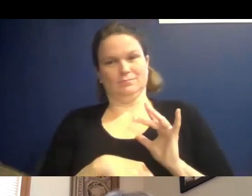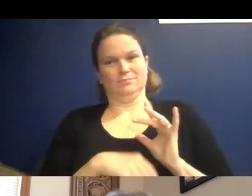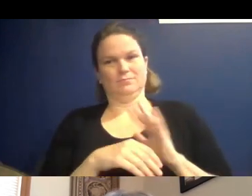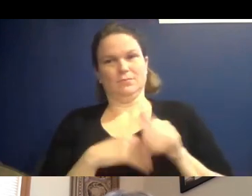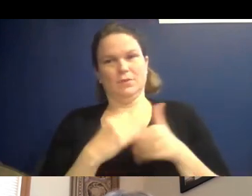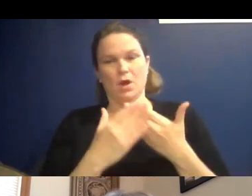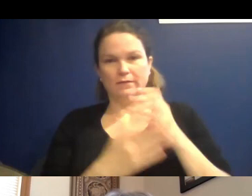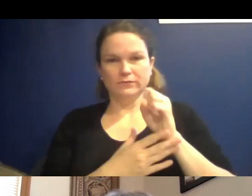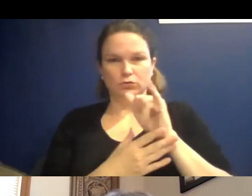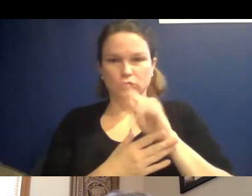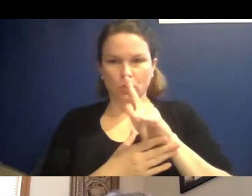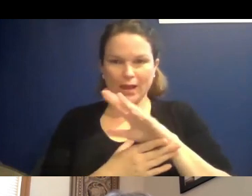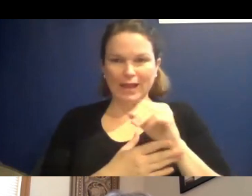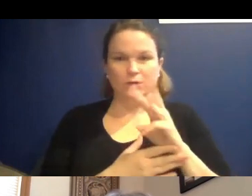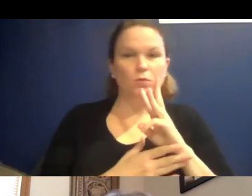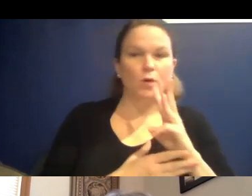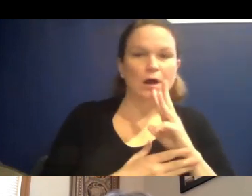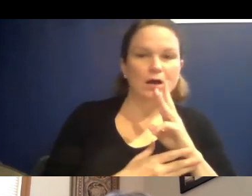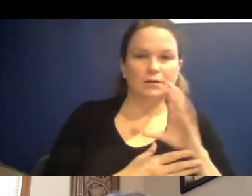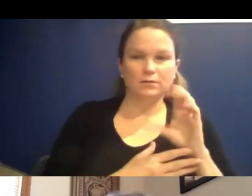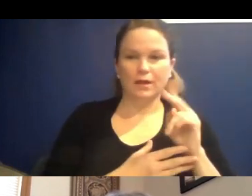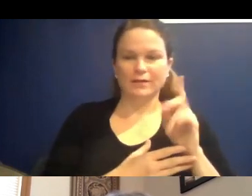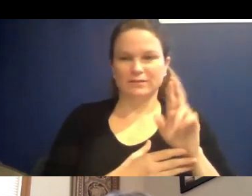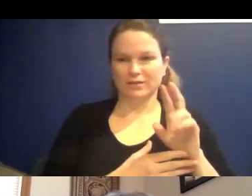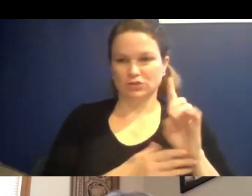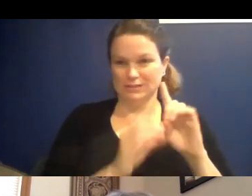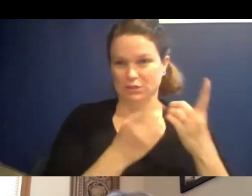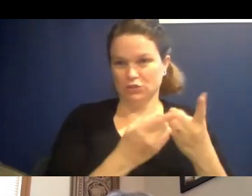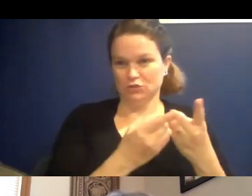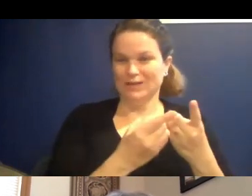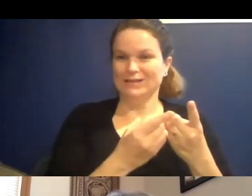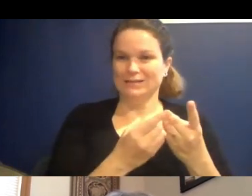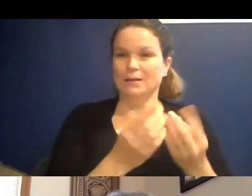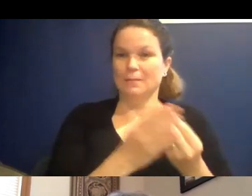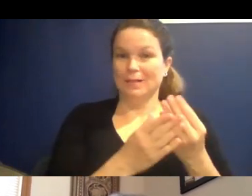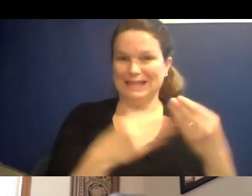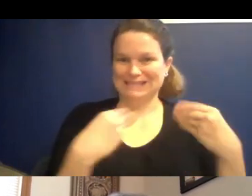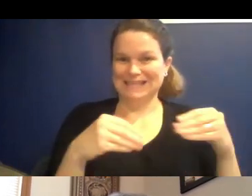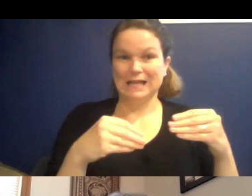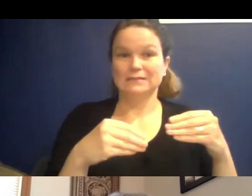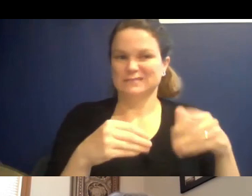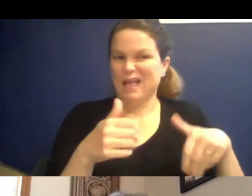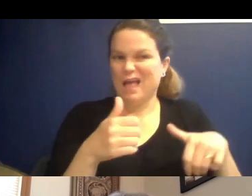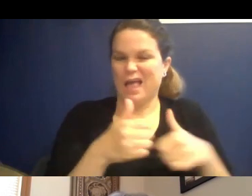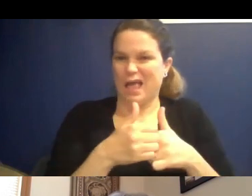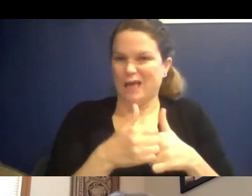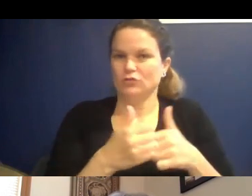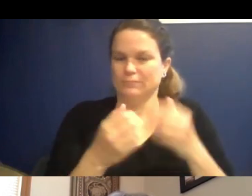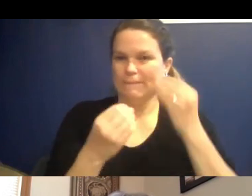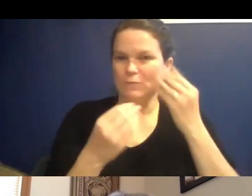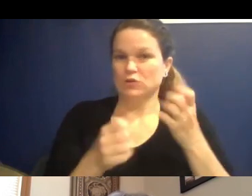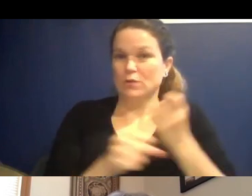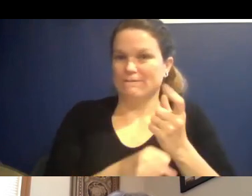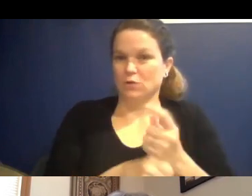Water Conservation District native plant sales, and it's updated every year. There is a native plant